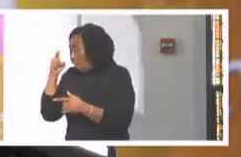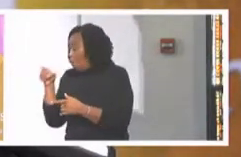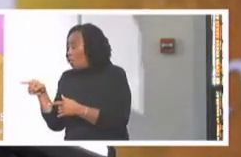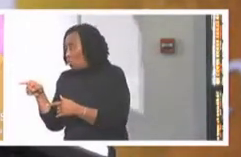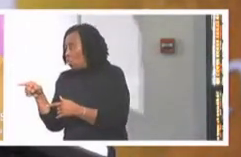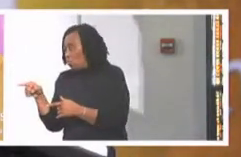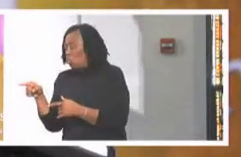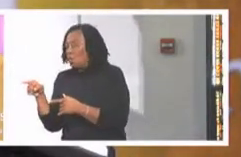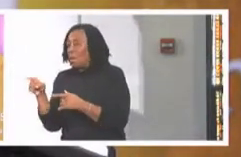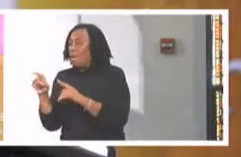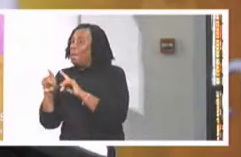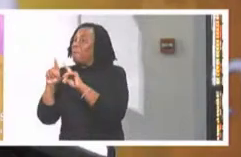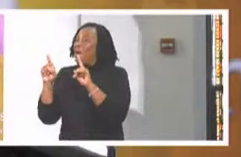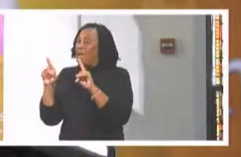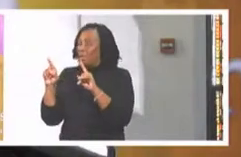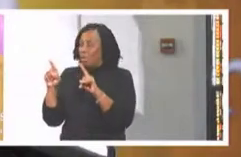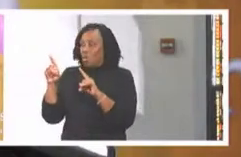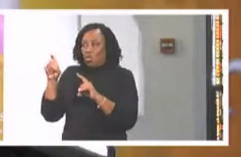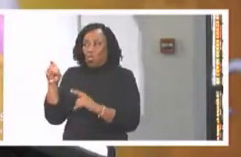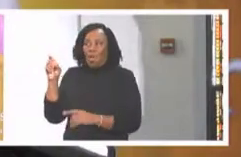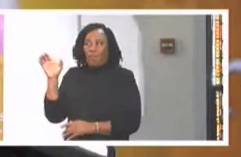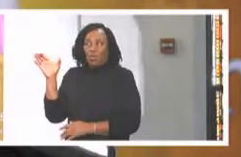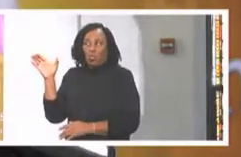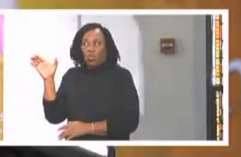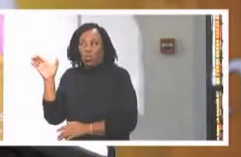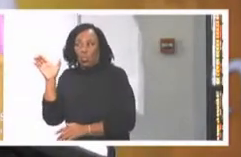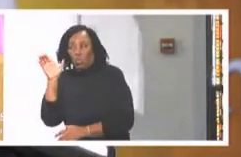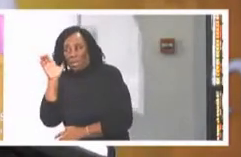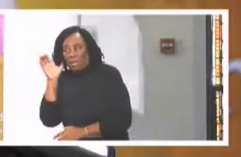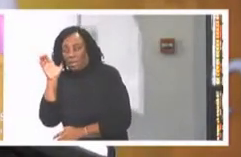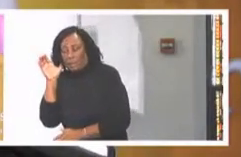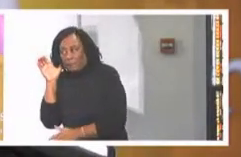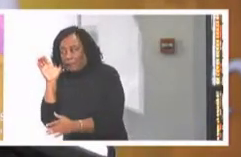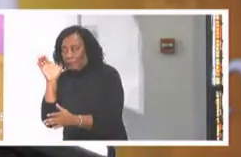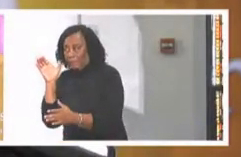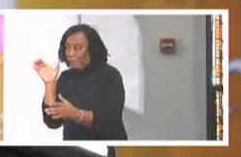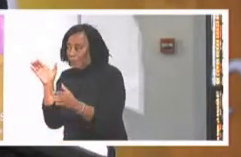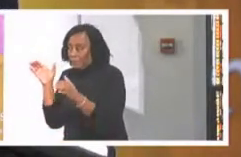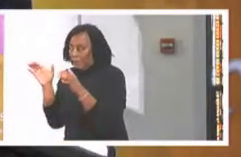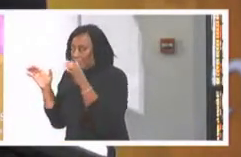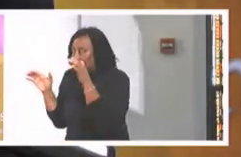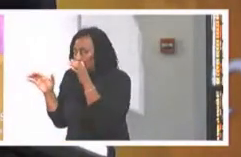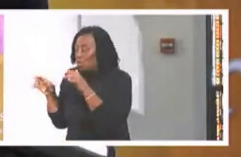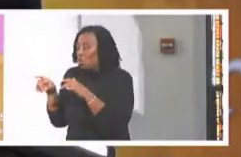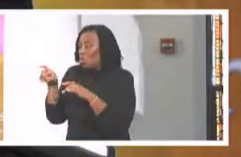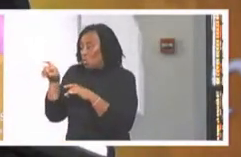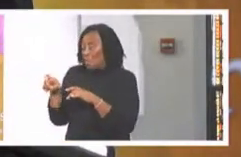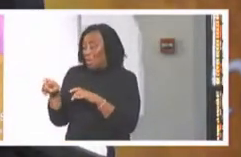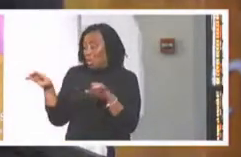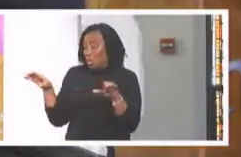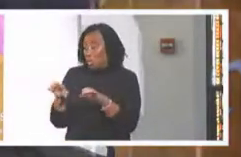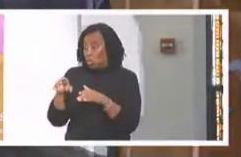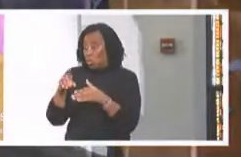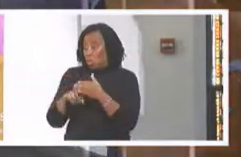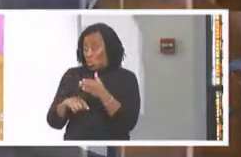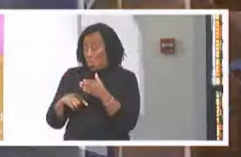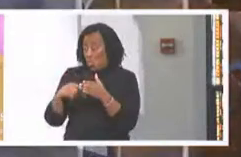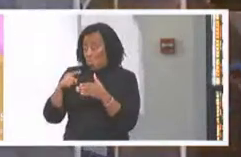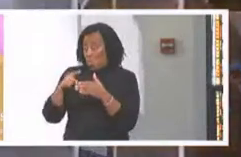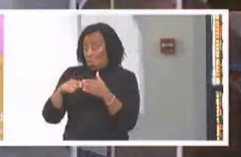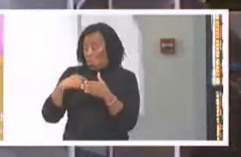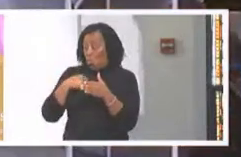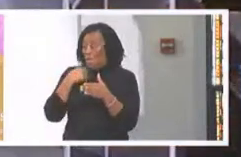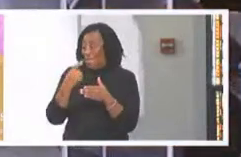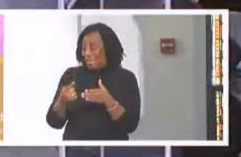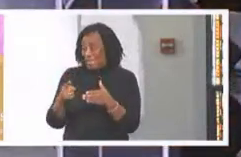I got something for you, but you have to hear what I say. Not only that, you have to do what I say, and you have to incorporate that word in your life, because the